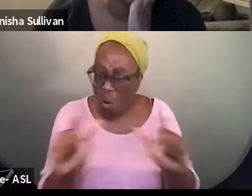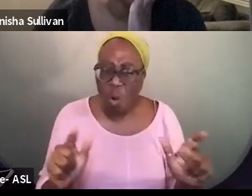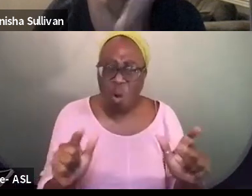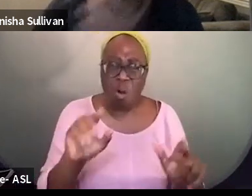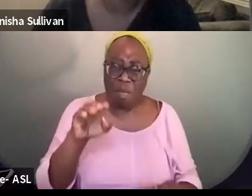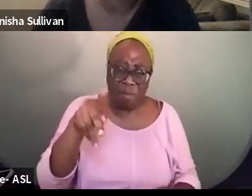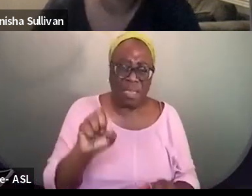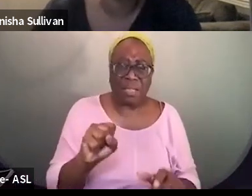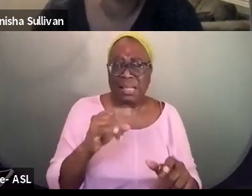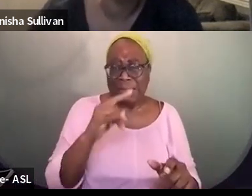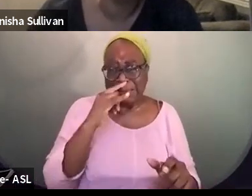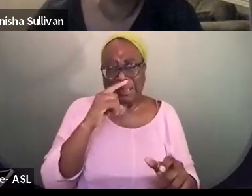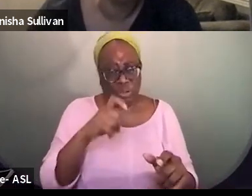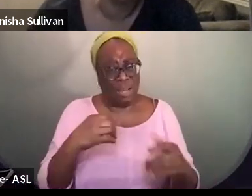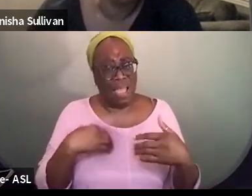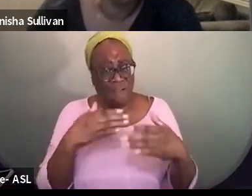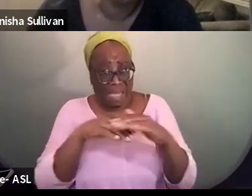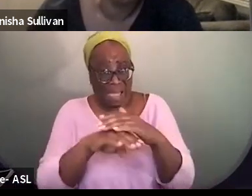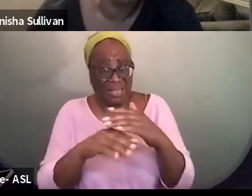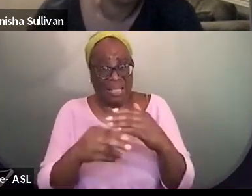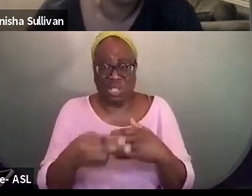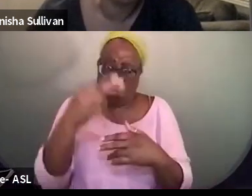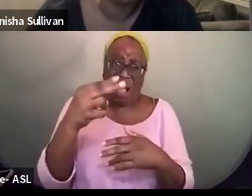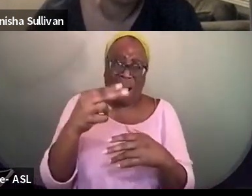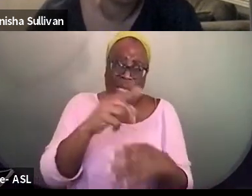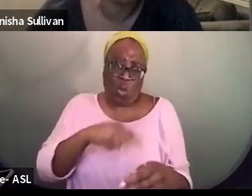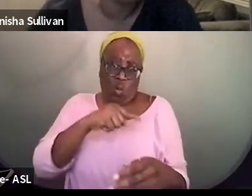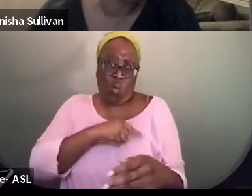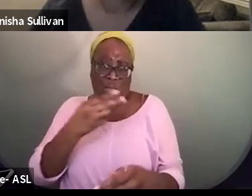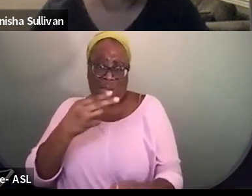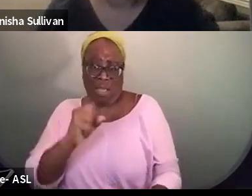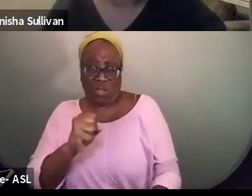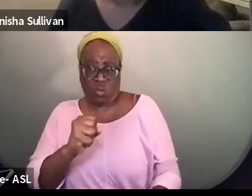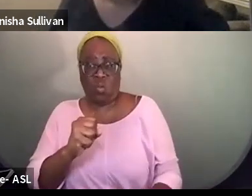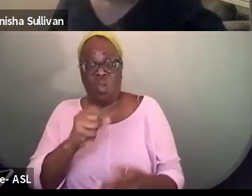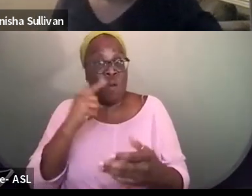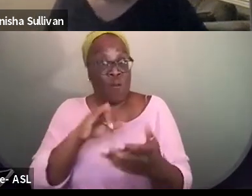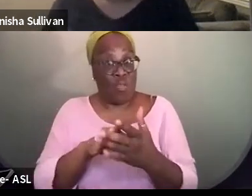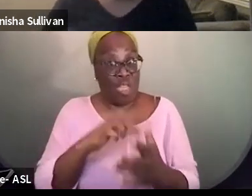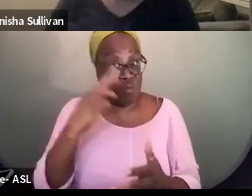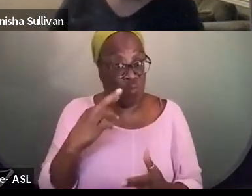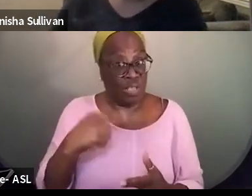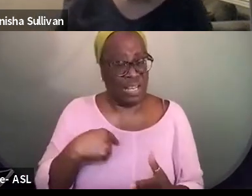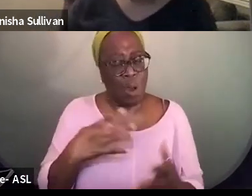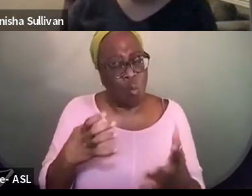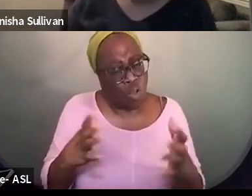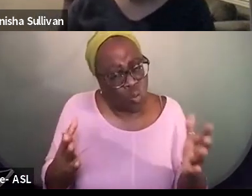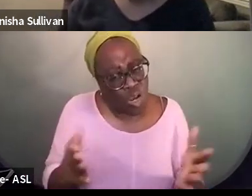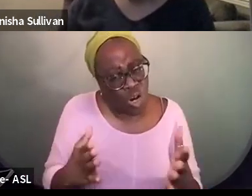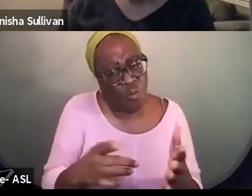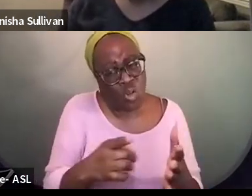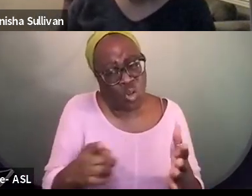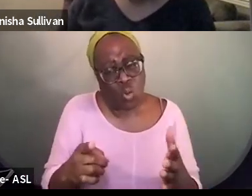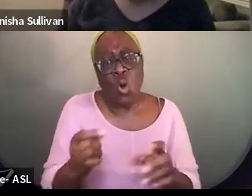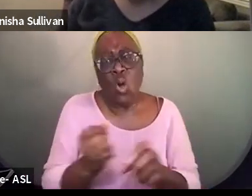top quality high schools. And for that reason, in part, I really want to urge that you make the bar